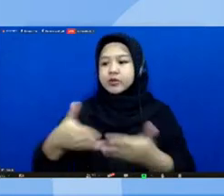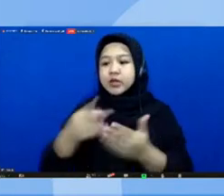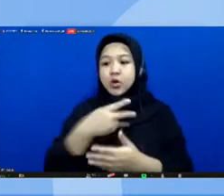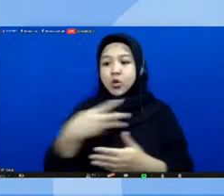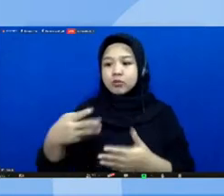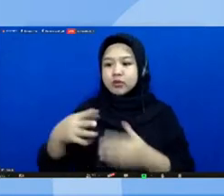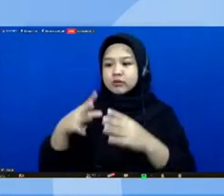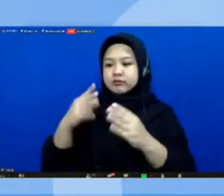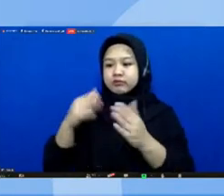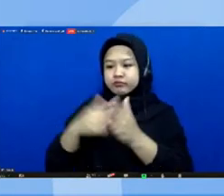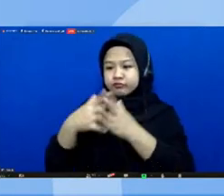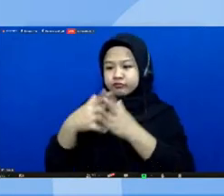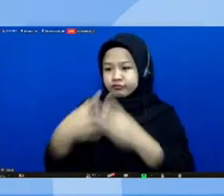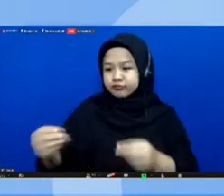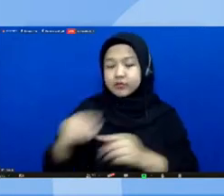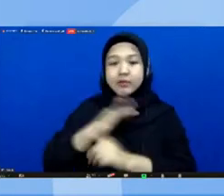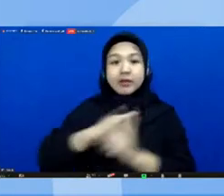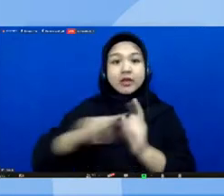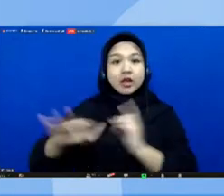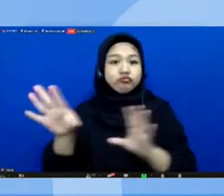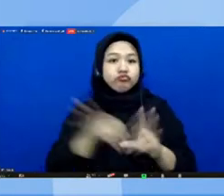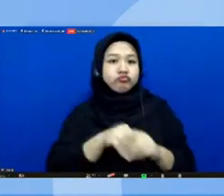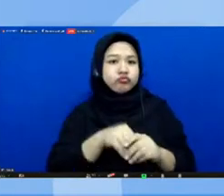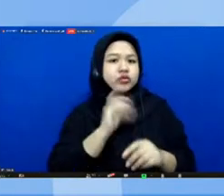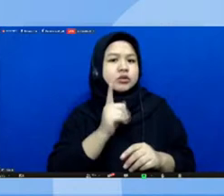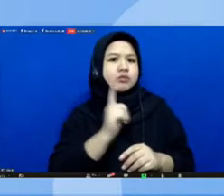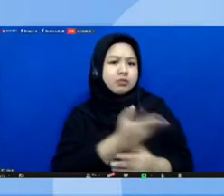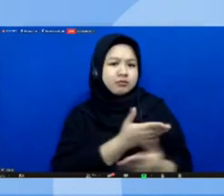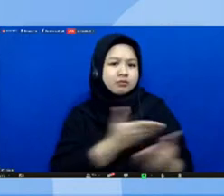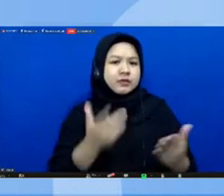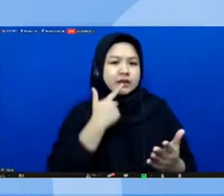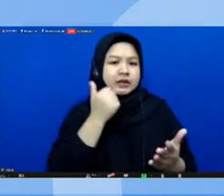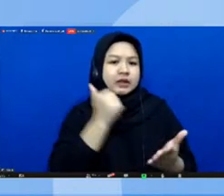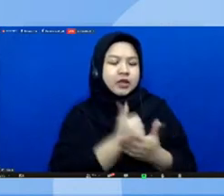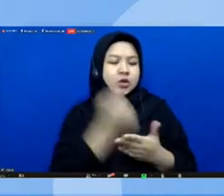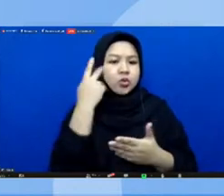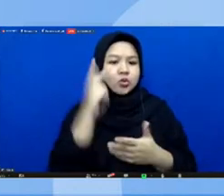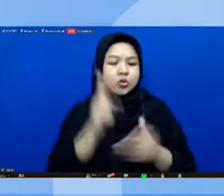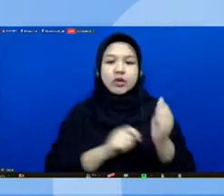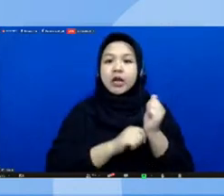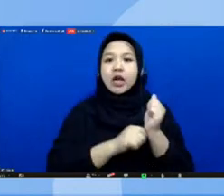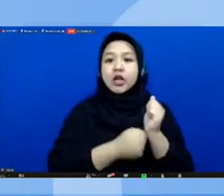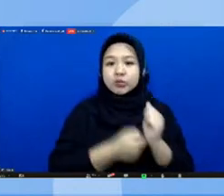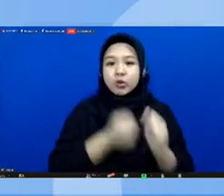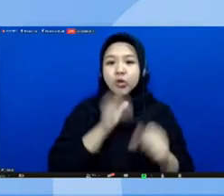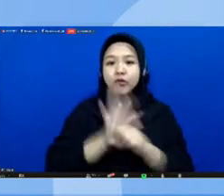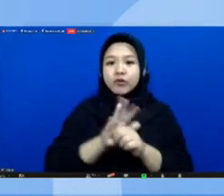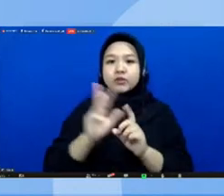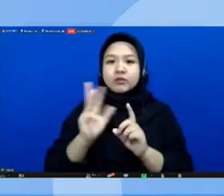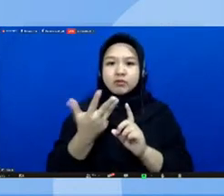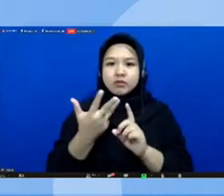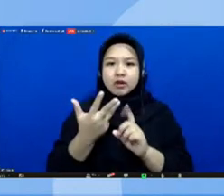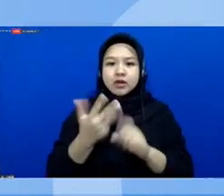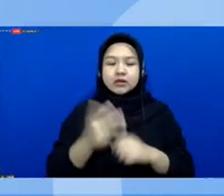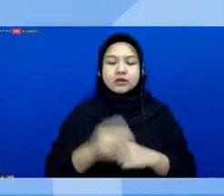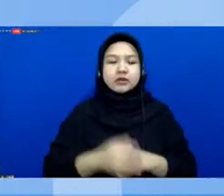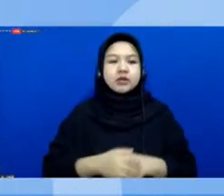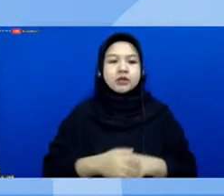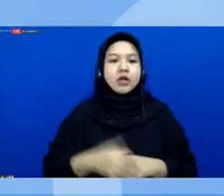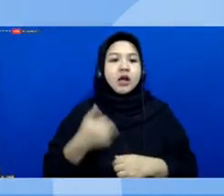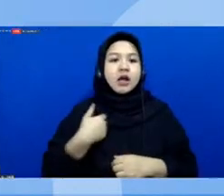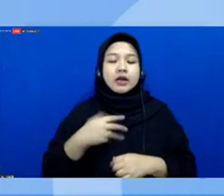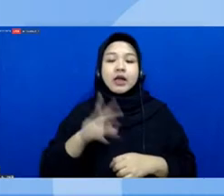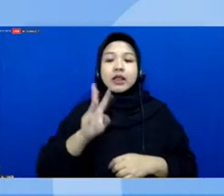of COVID-19 response, namely testing, tracing, and treatment, or the three T's, which complement prevention